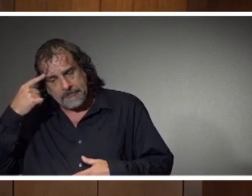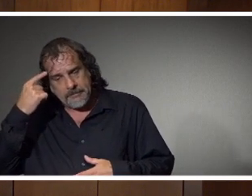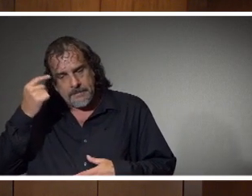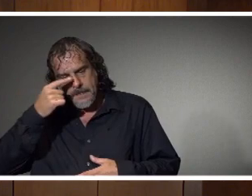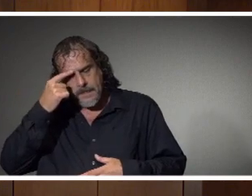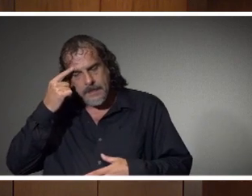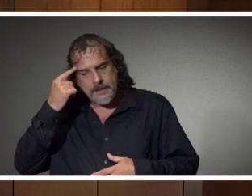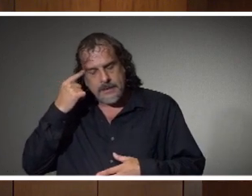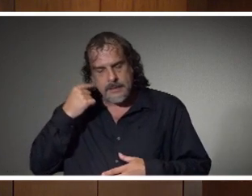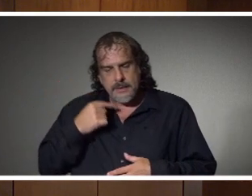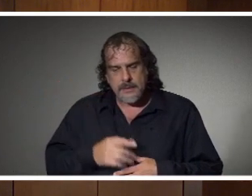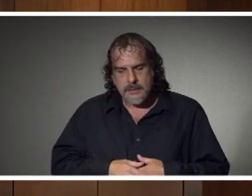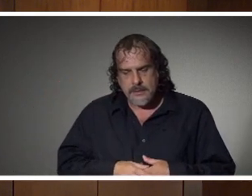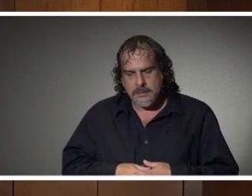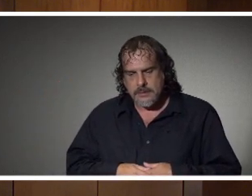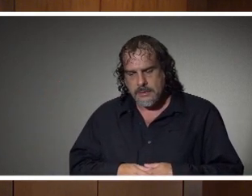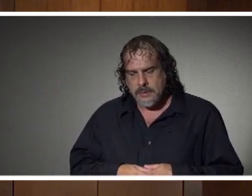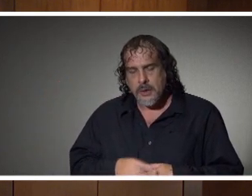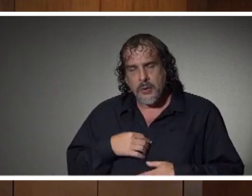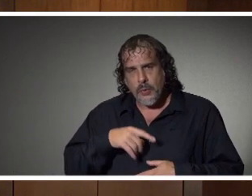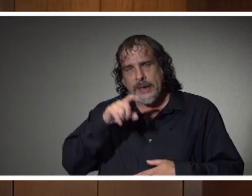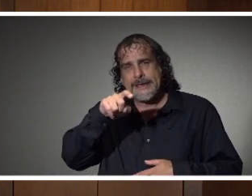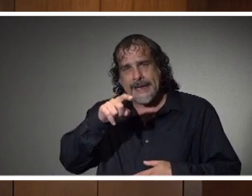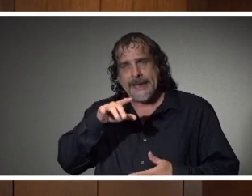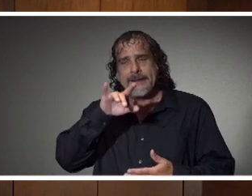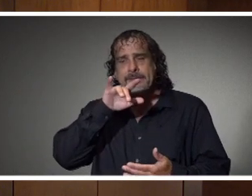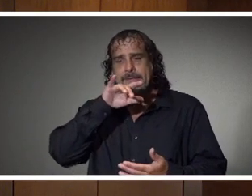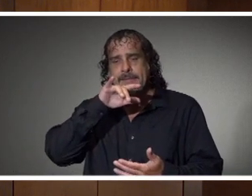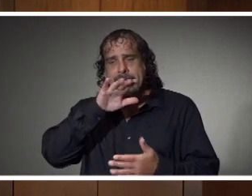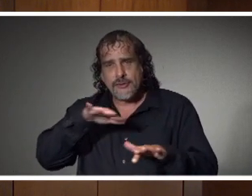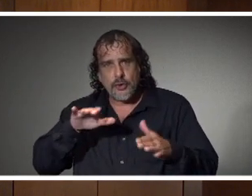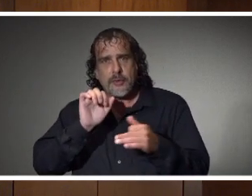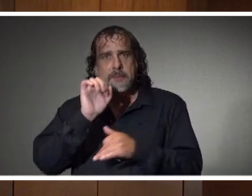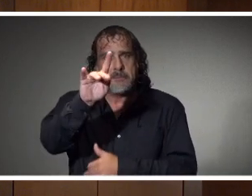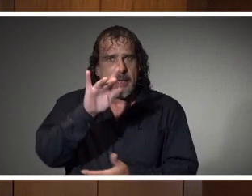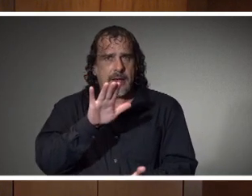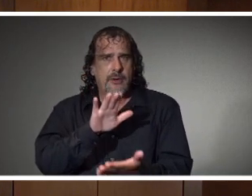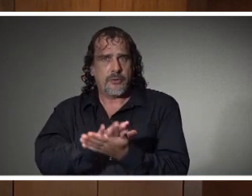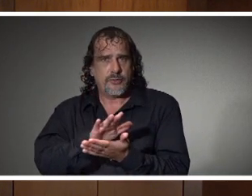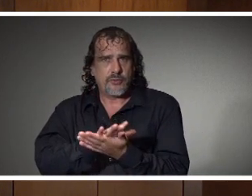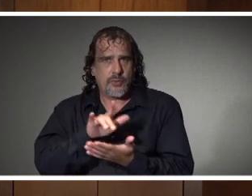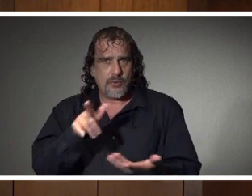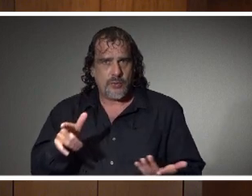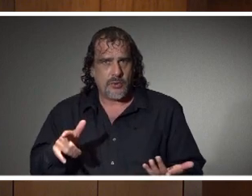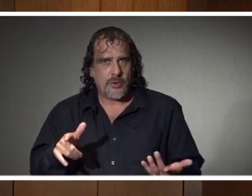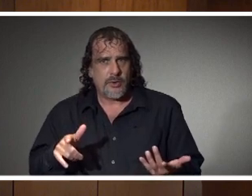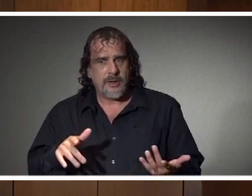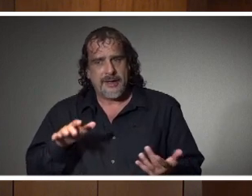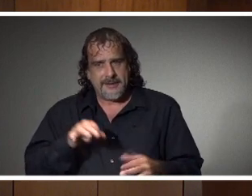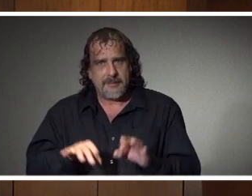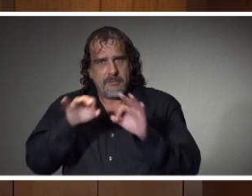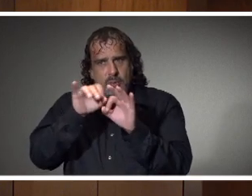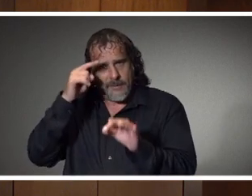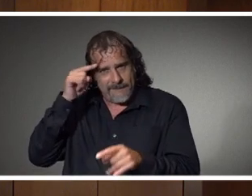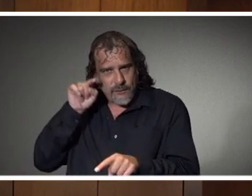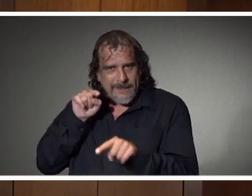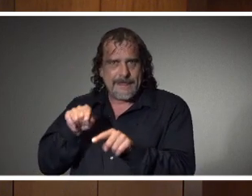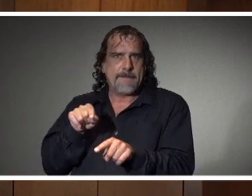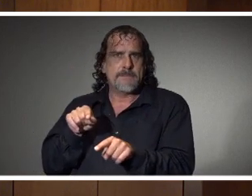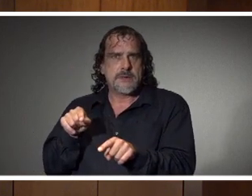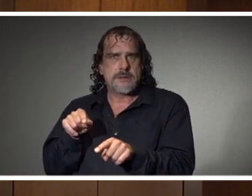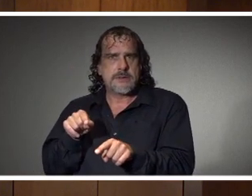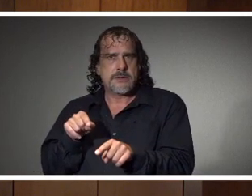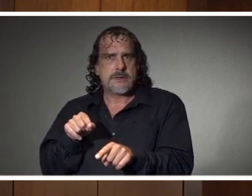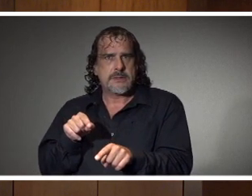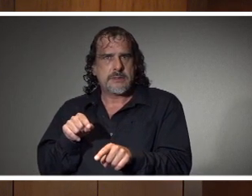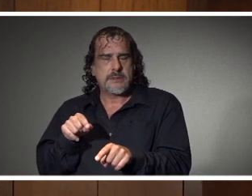think we certainly need our kids back in school. I think it's critically important for their well-being,